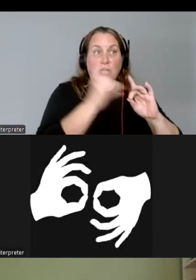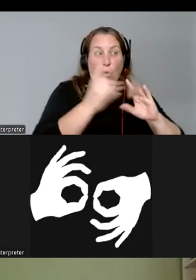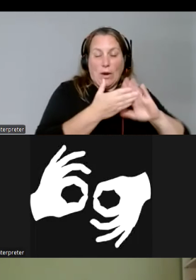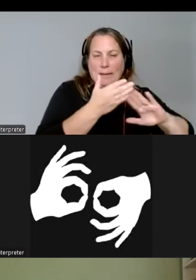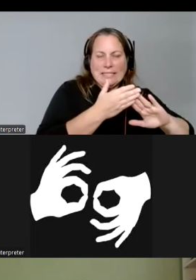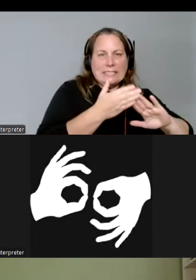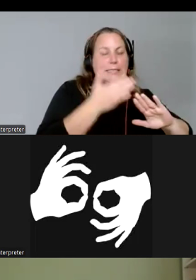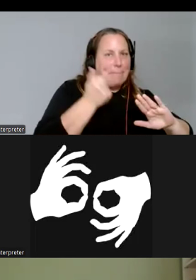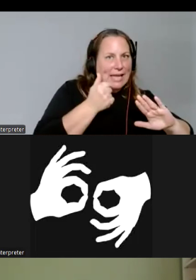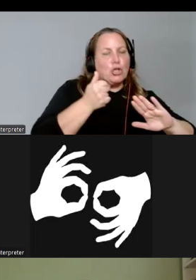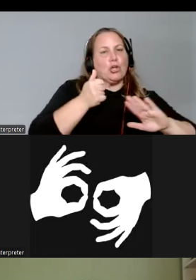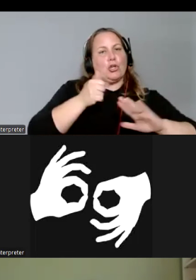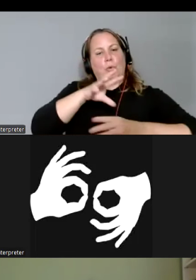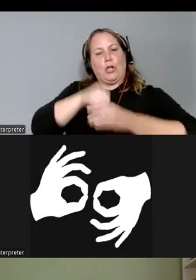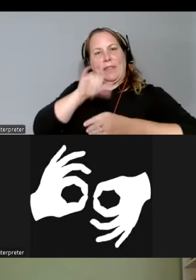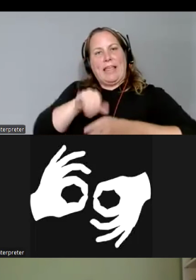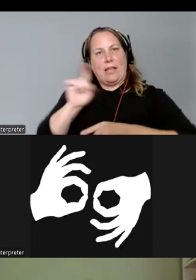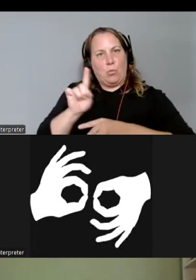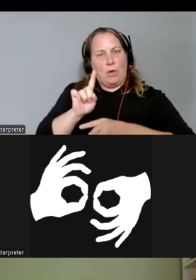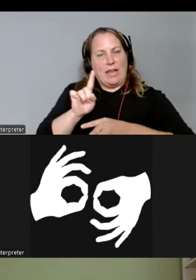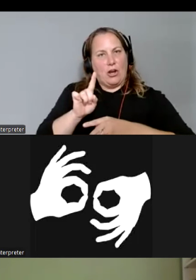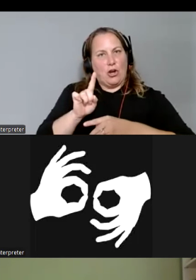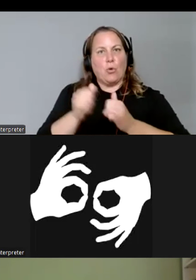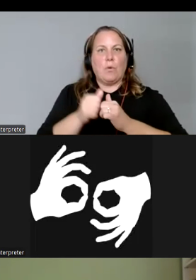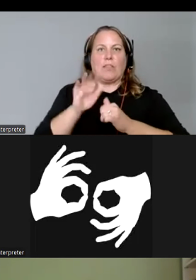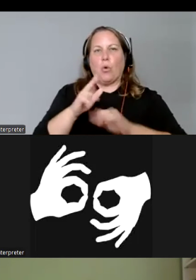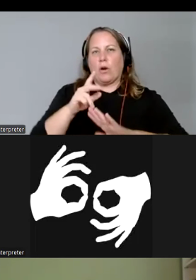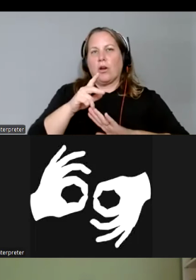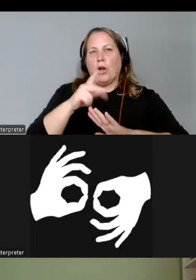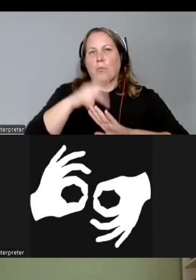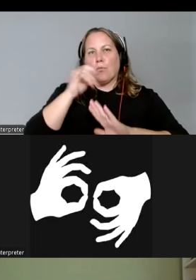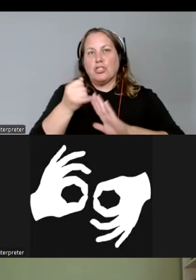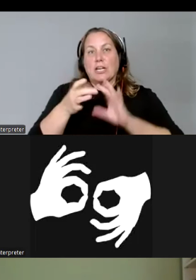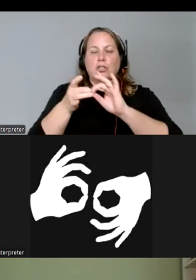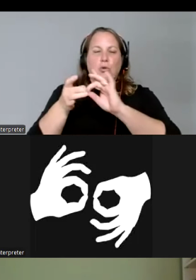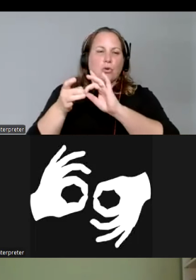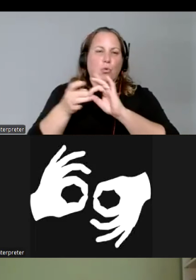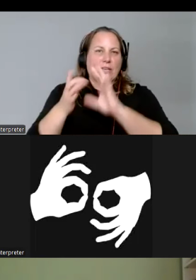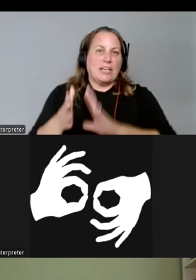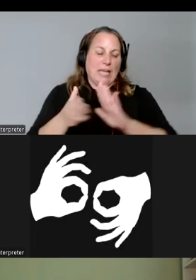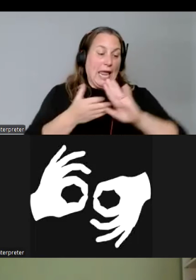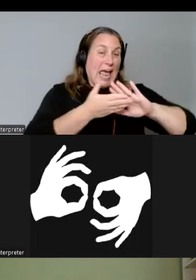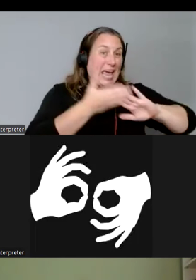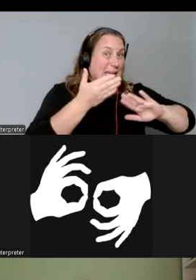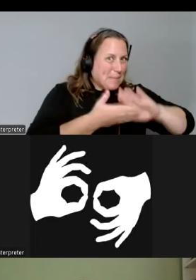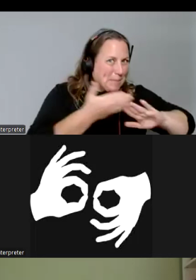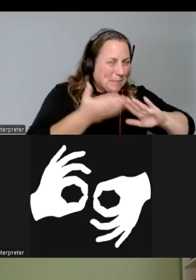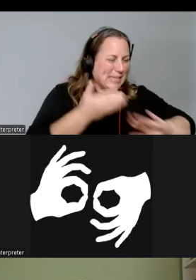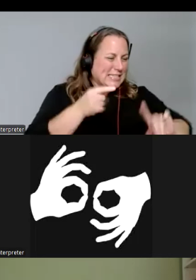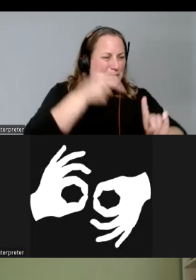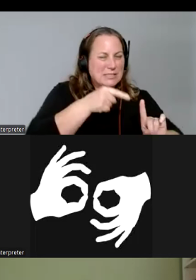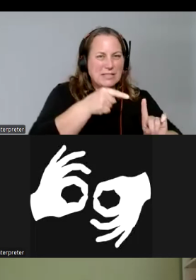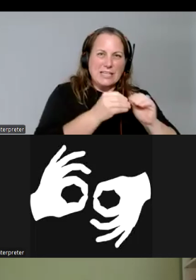your artistic work to bring a project to life. Whereas admin is something more, specifically admin